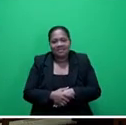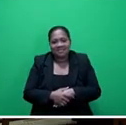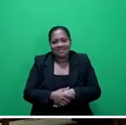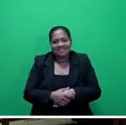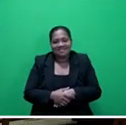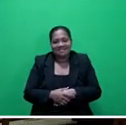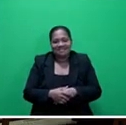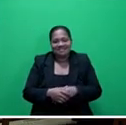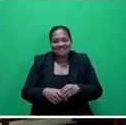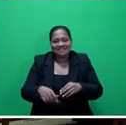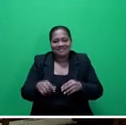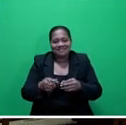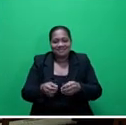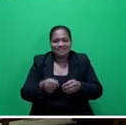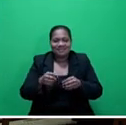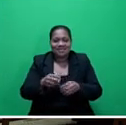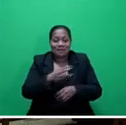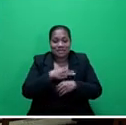Ministerial statements.